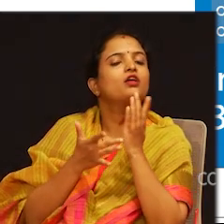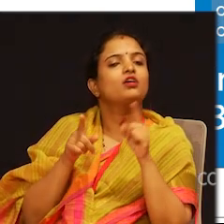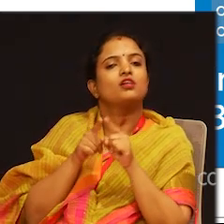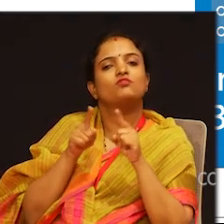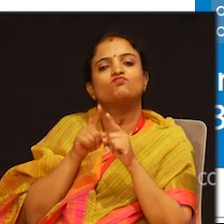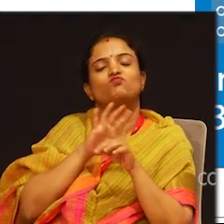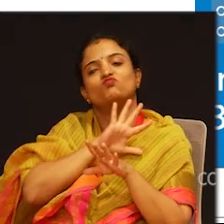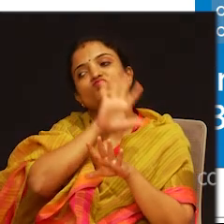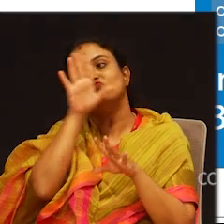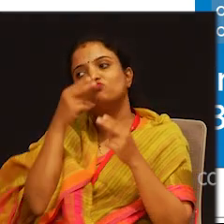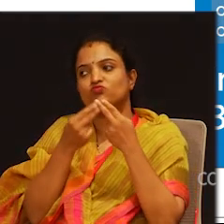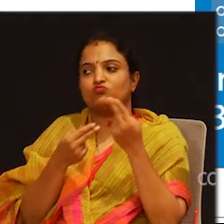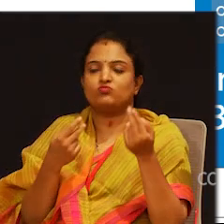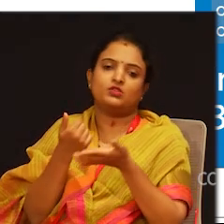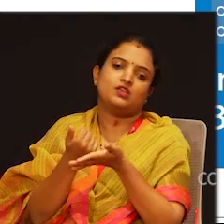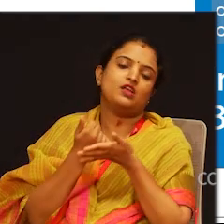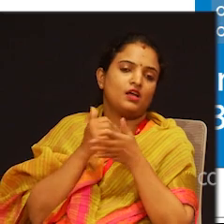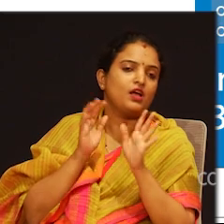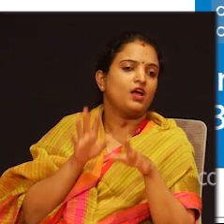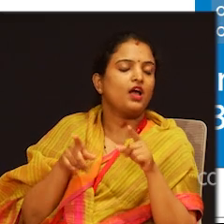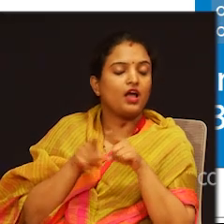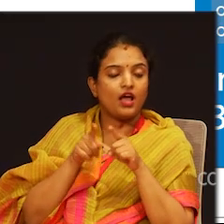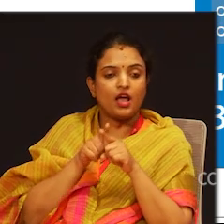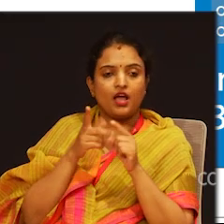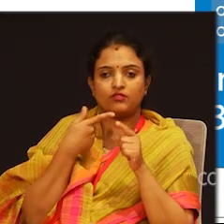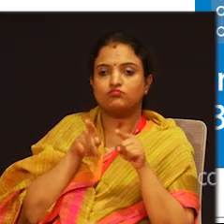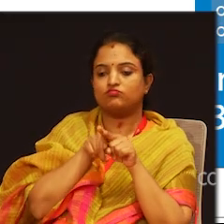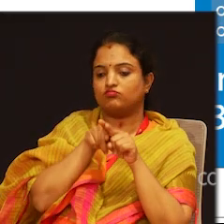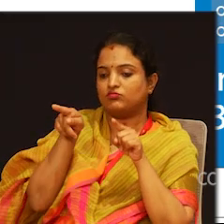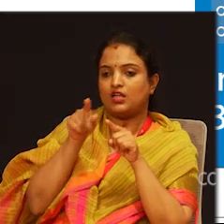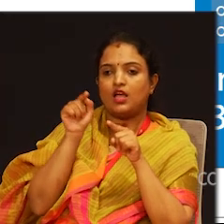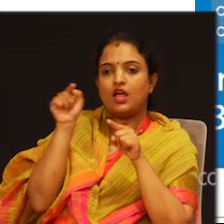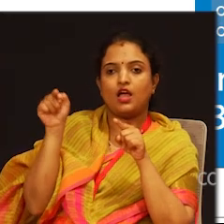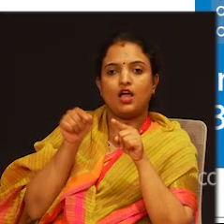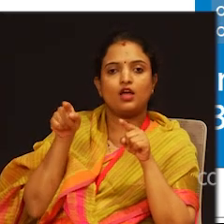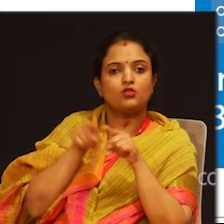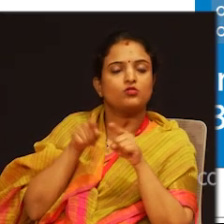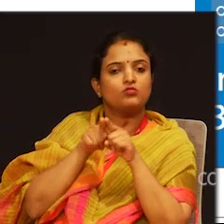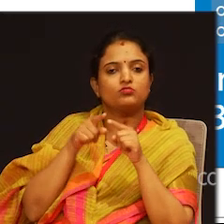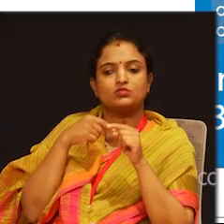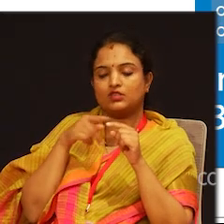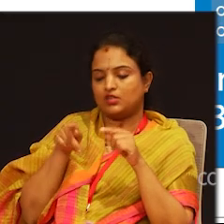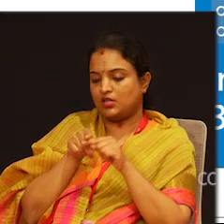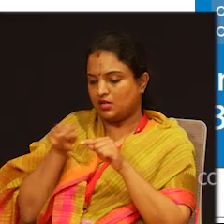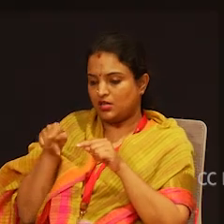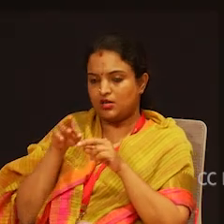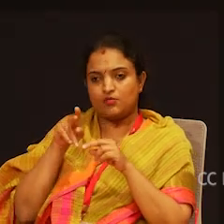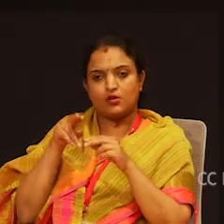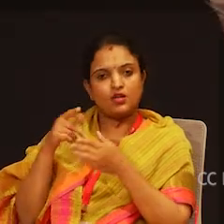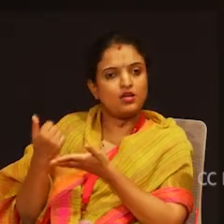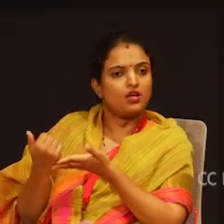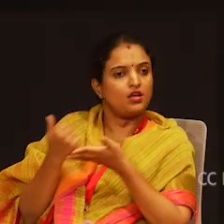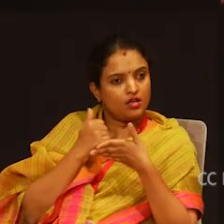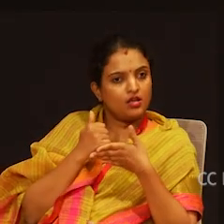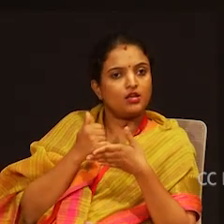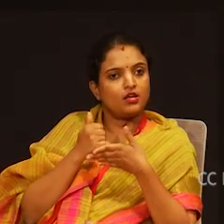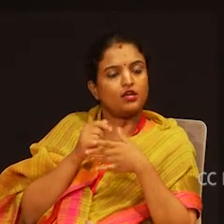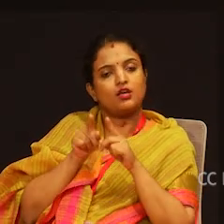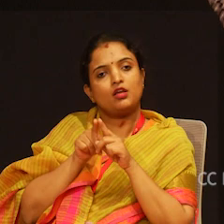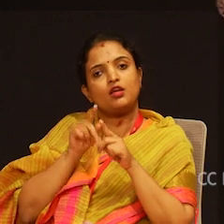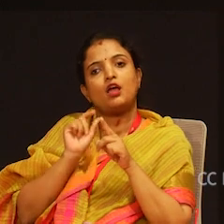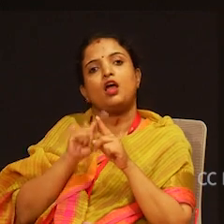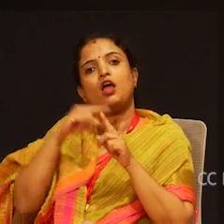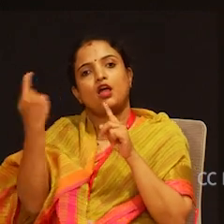stories that every child could enjoy. An arrow on the bottom of the page helped the child navigate